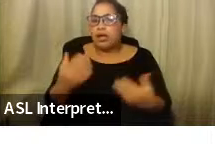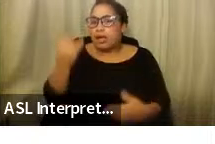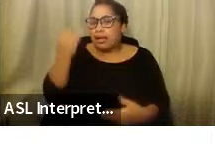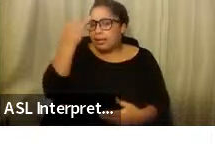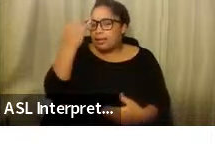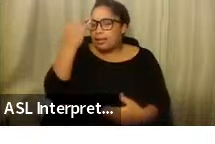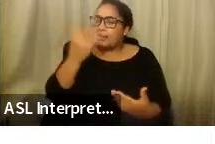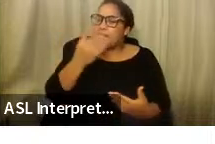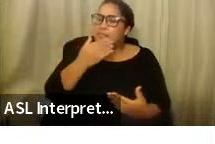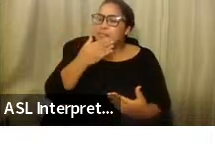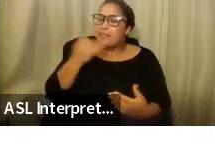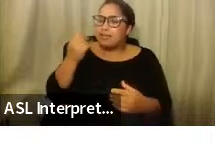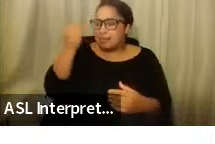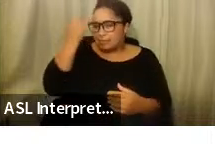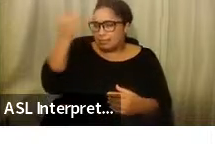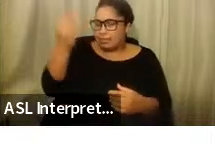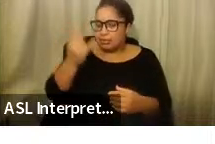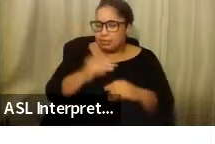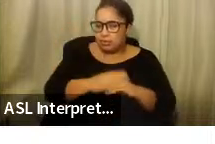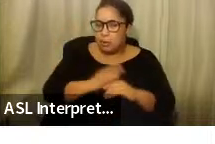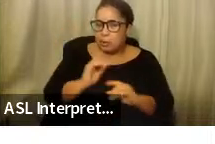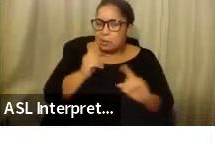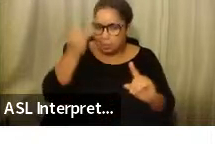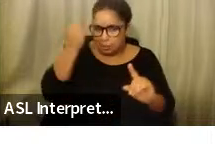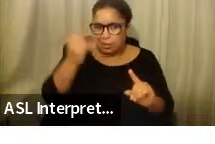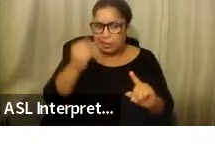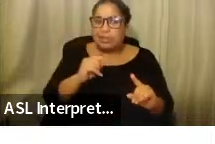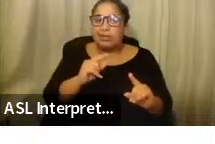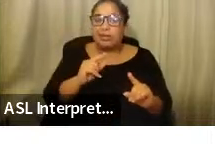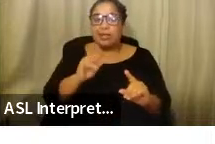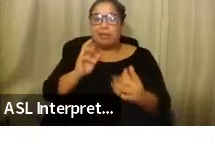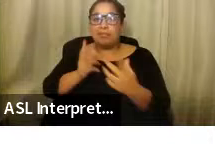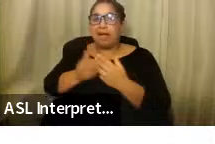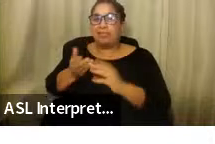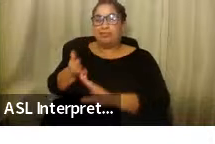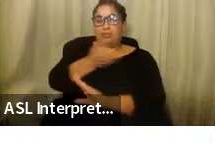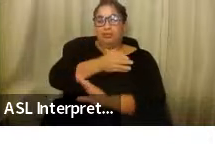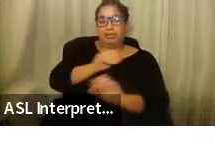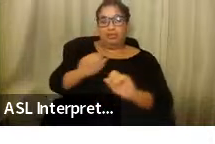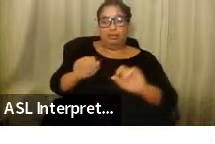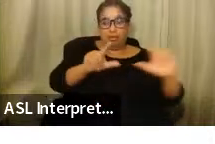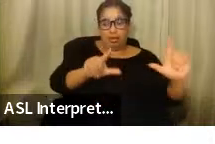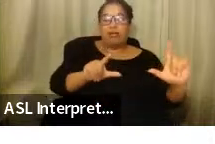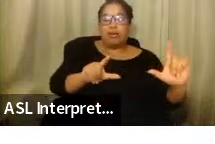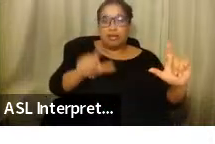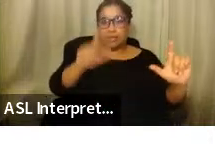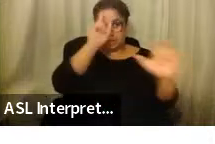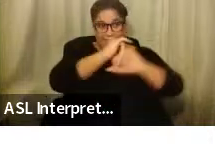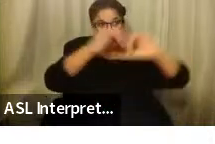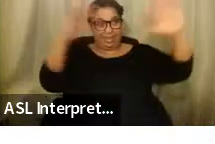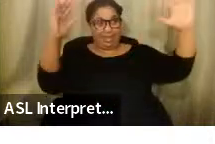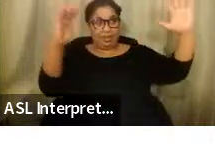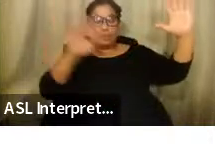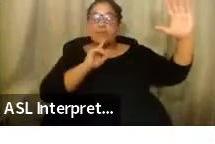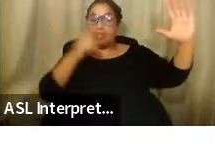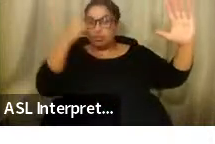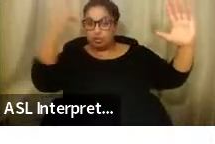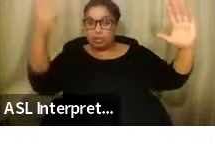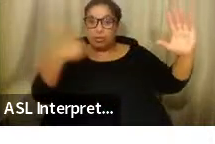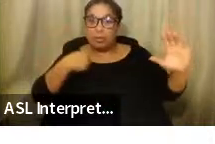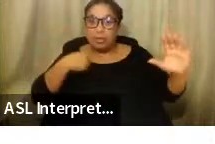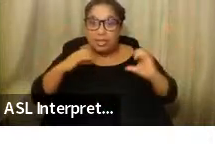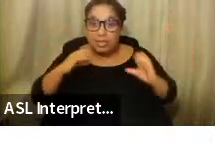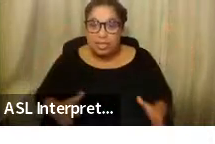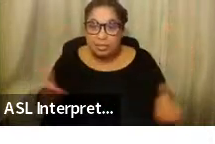this envisioned experience that Laurie Mcfadden outlines is a dream for me as a citizen